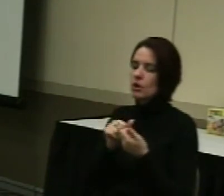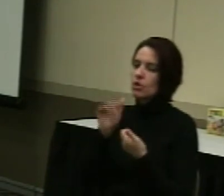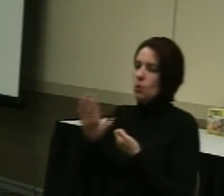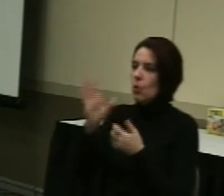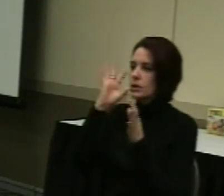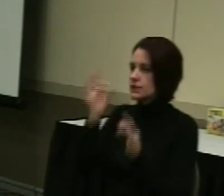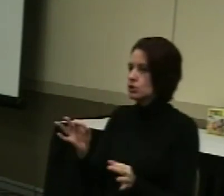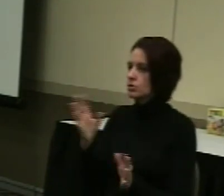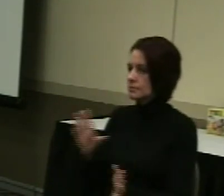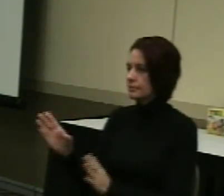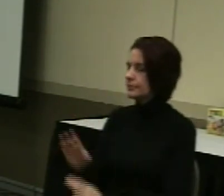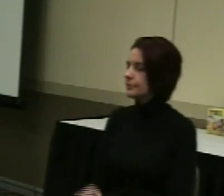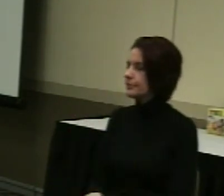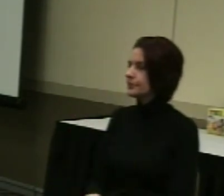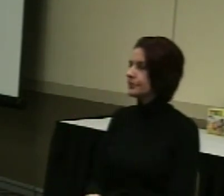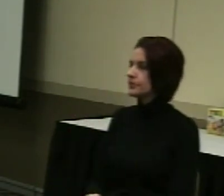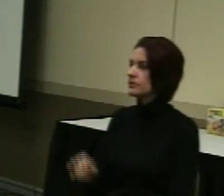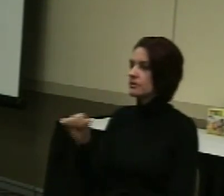Other thoughts as you read it?